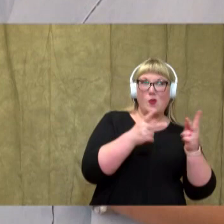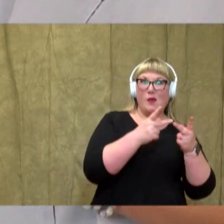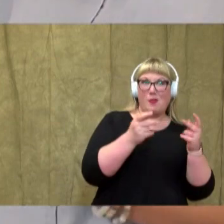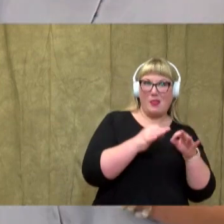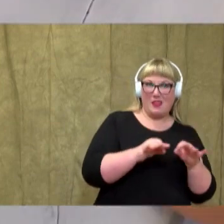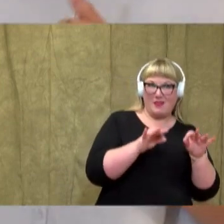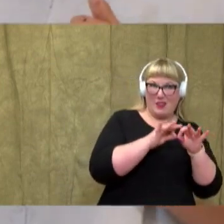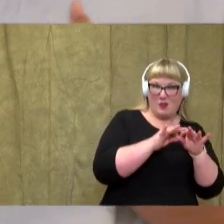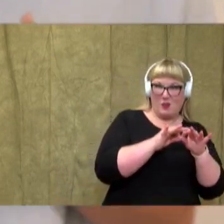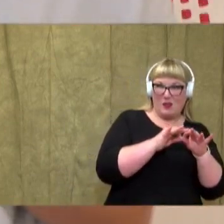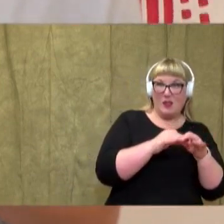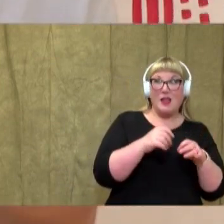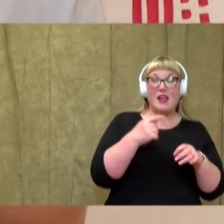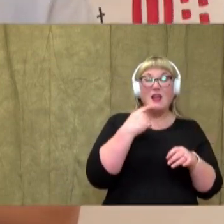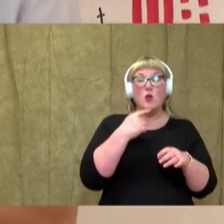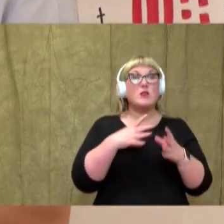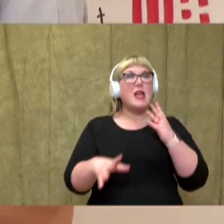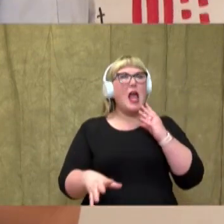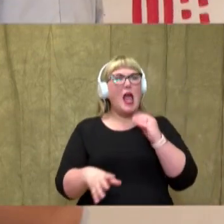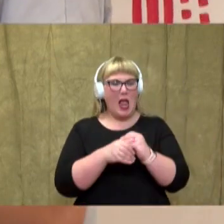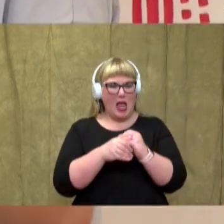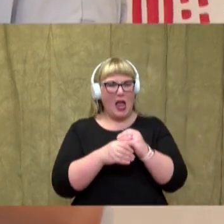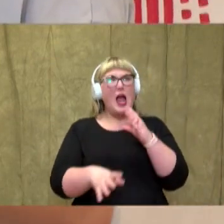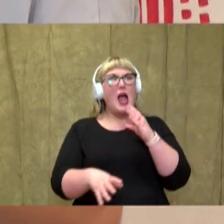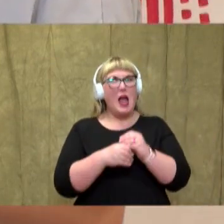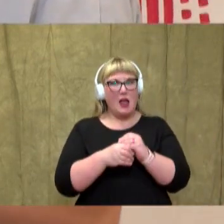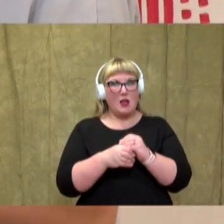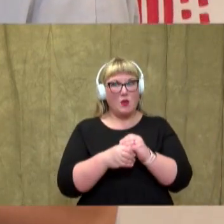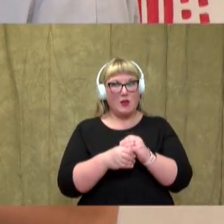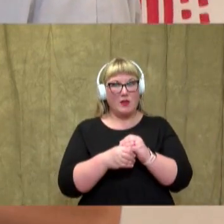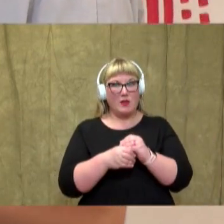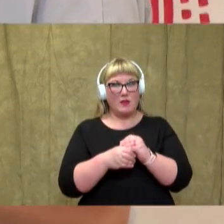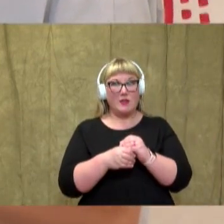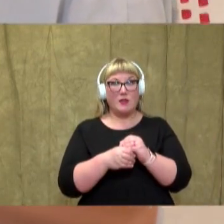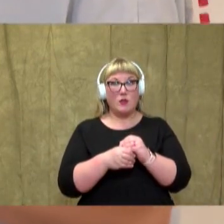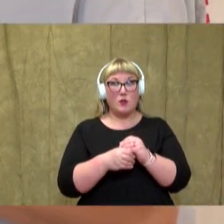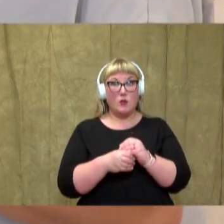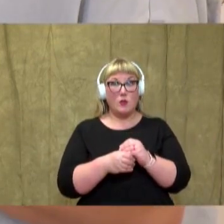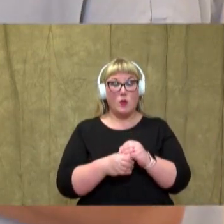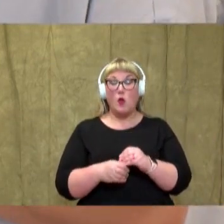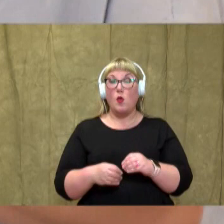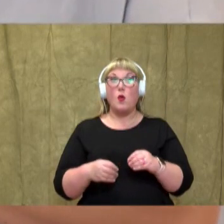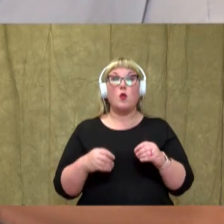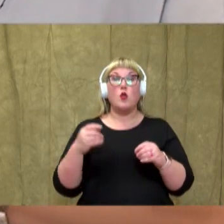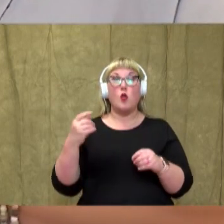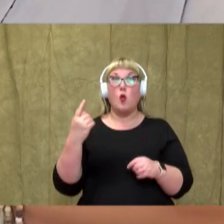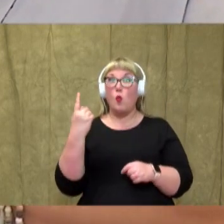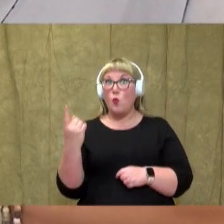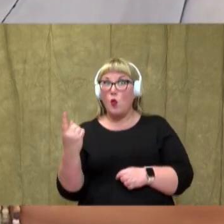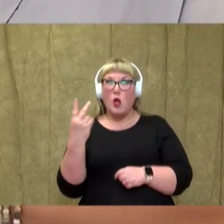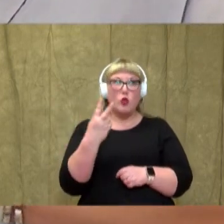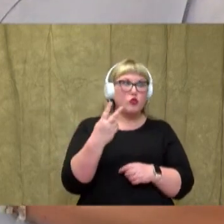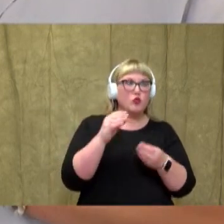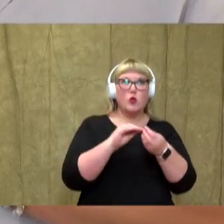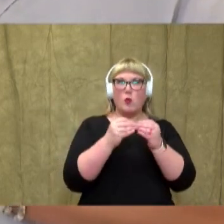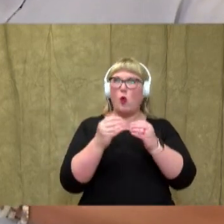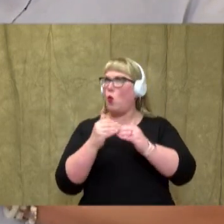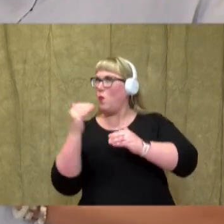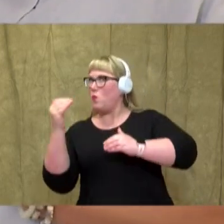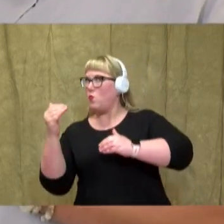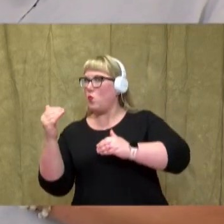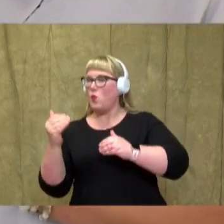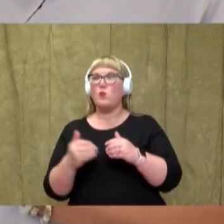value. And when we said add, we talked about this last week. Two or more numbers together for the